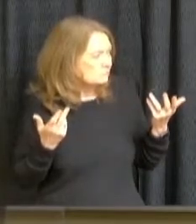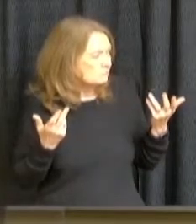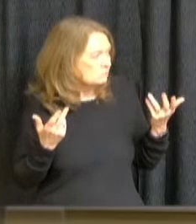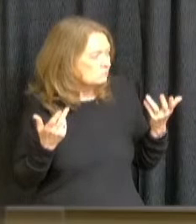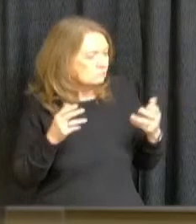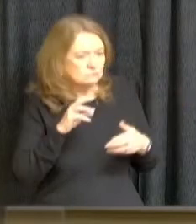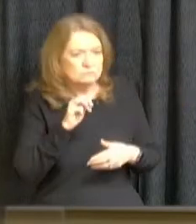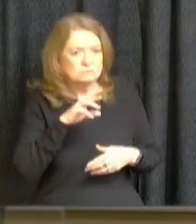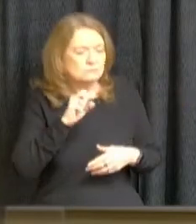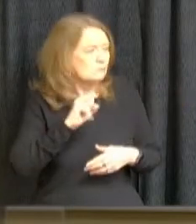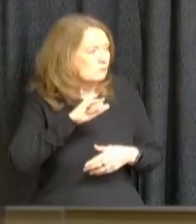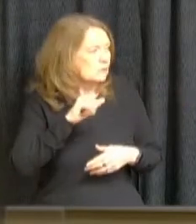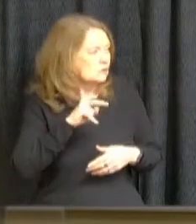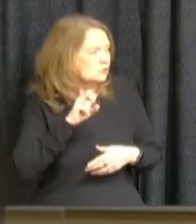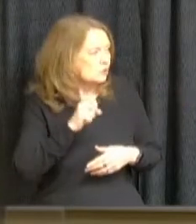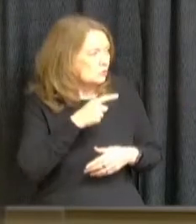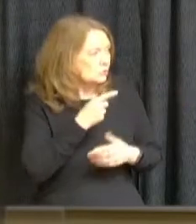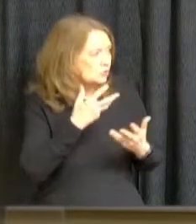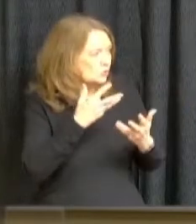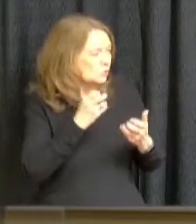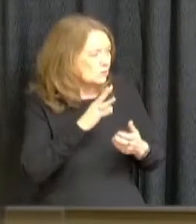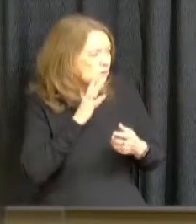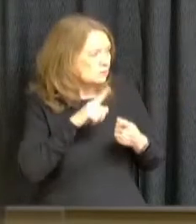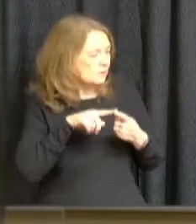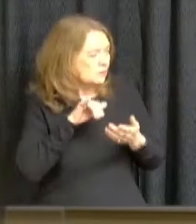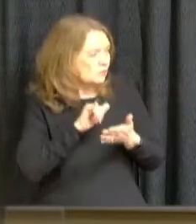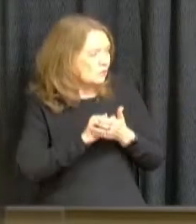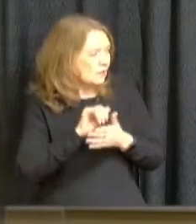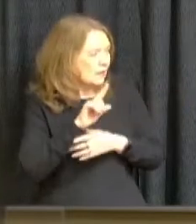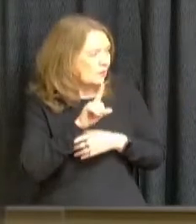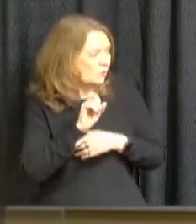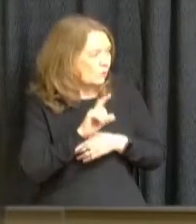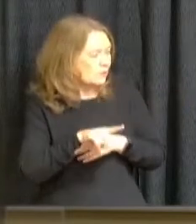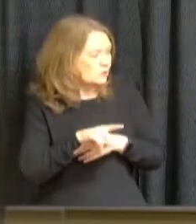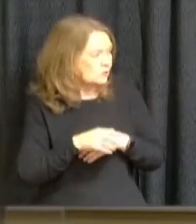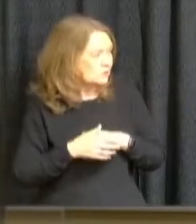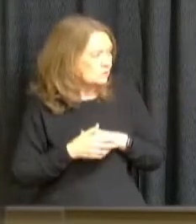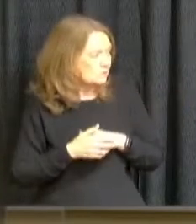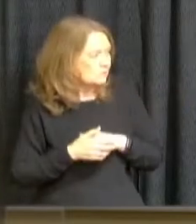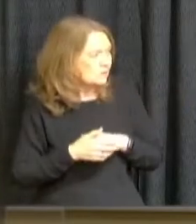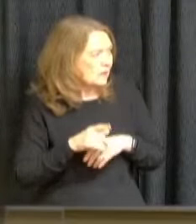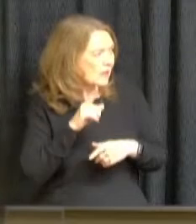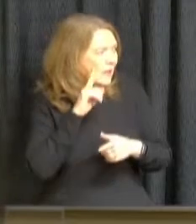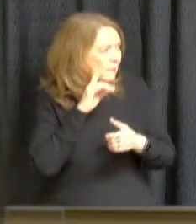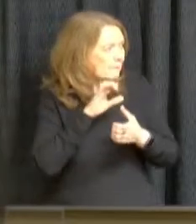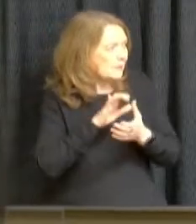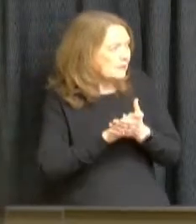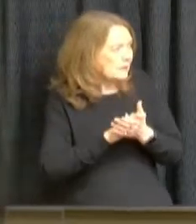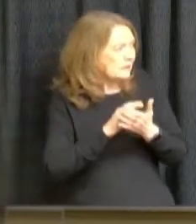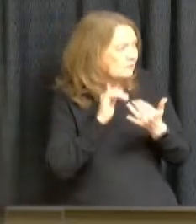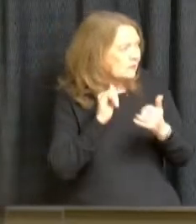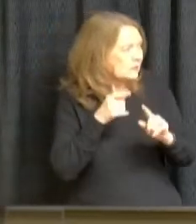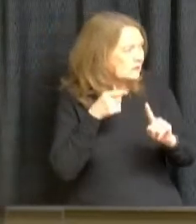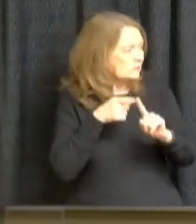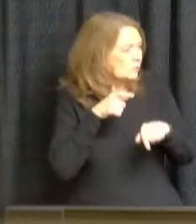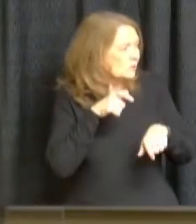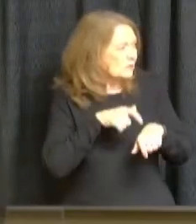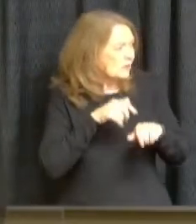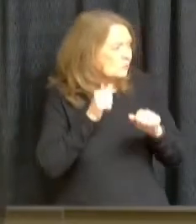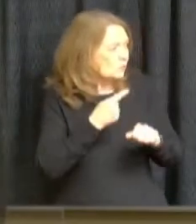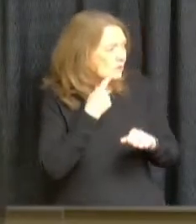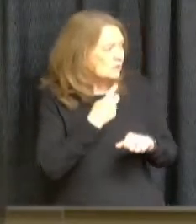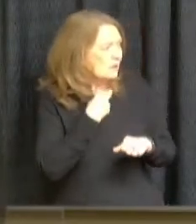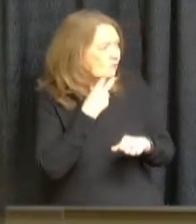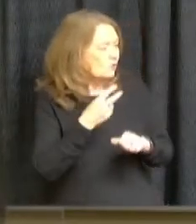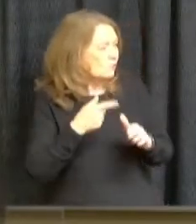Ms. Jones, do you want to speak to that question? I believe at this point in time, you can make that verbally and then later